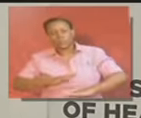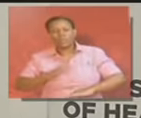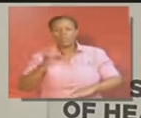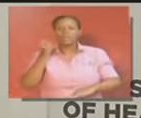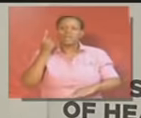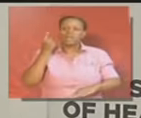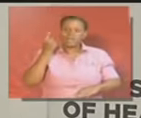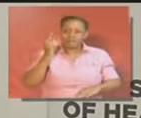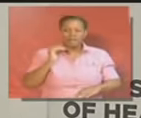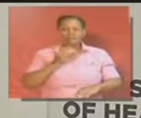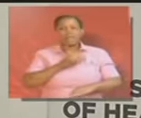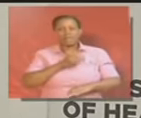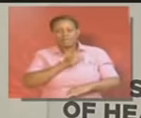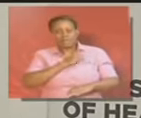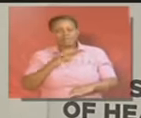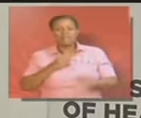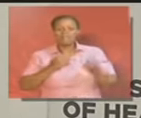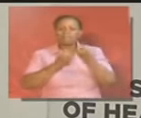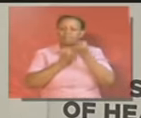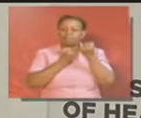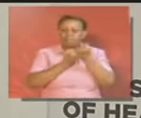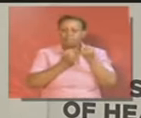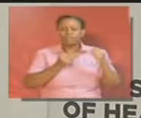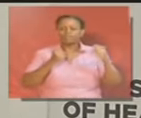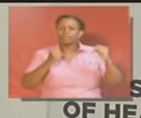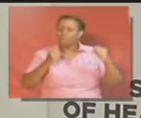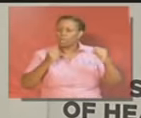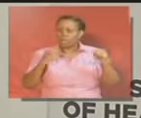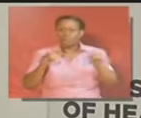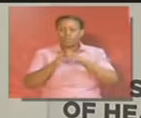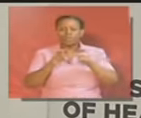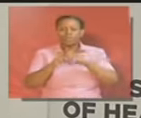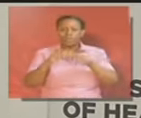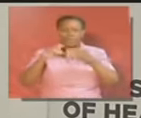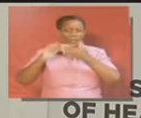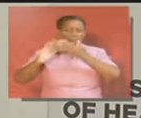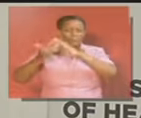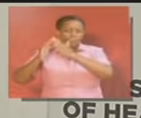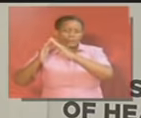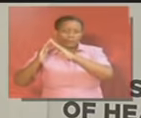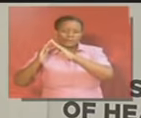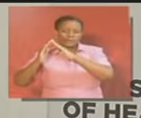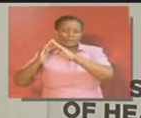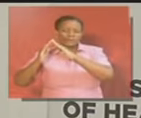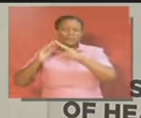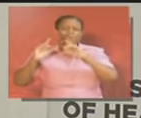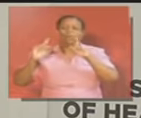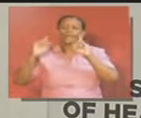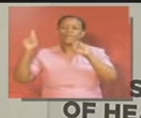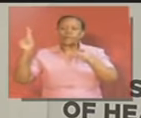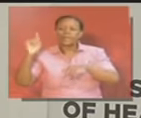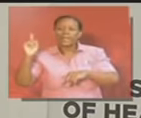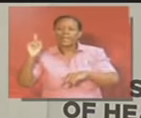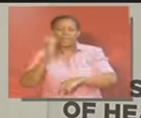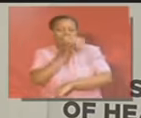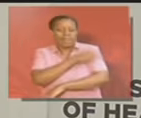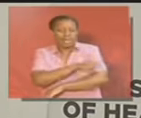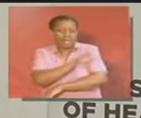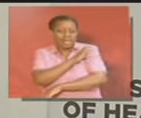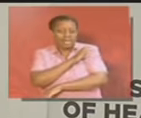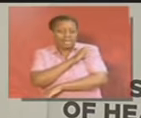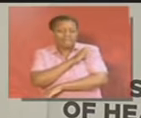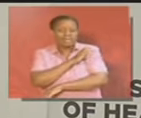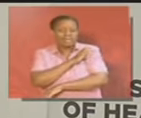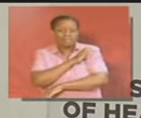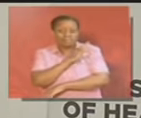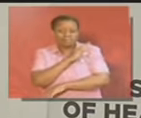the awareness also in the community, all right, at our clinics and in the general community. We